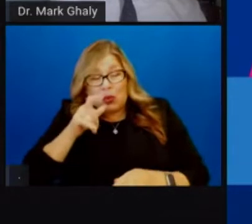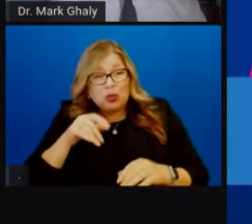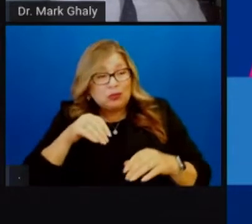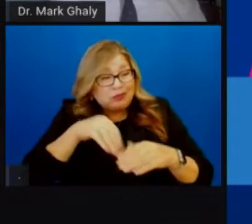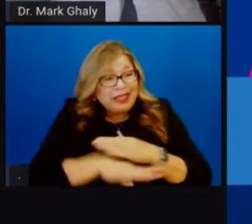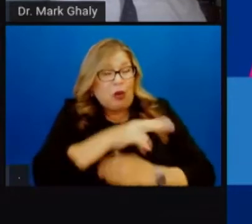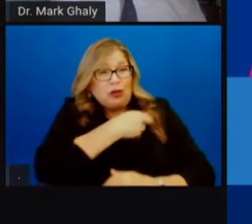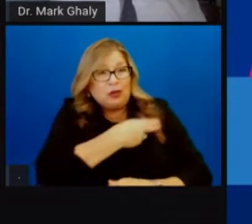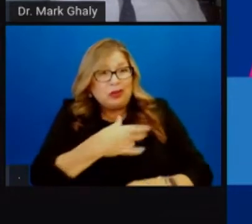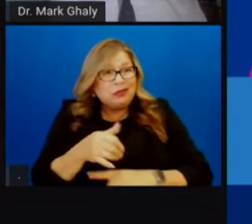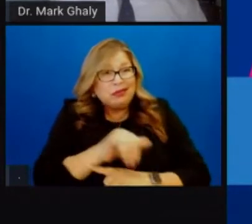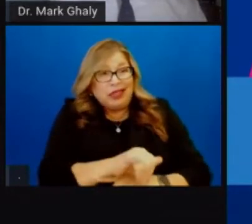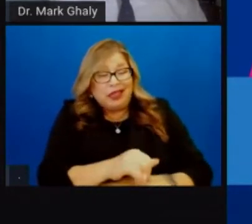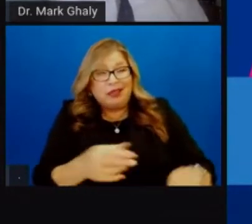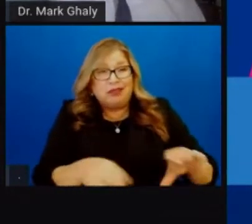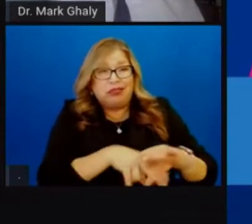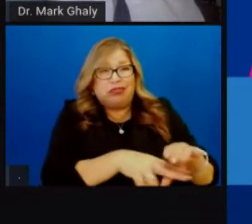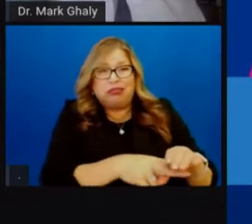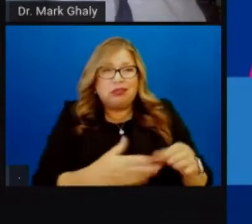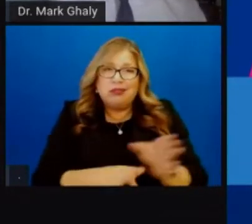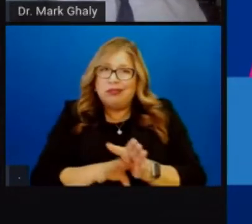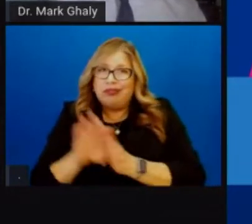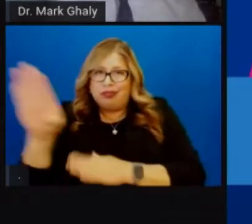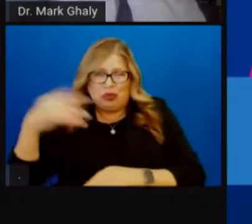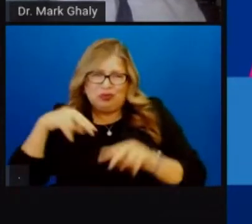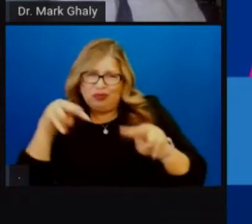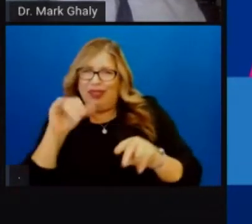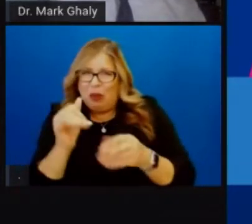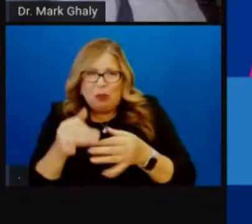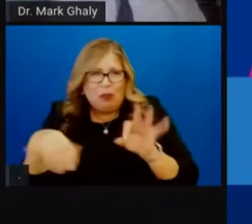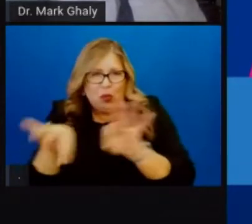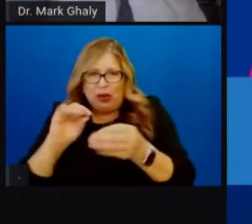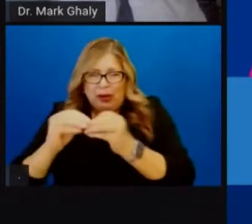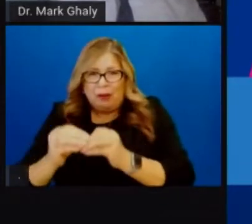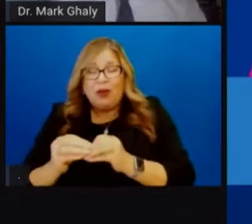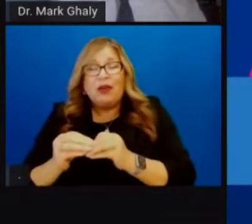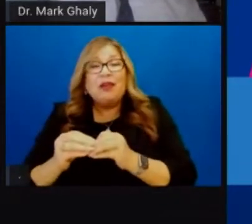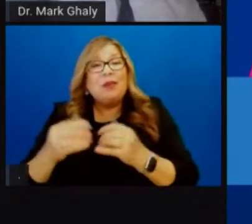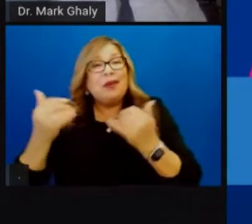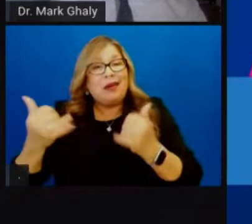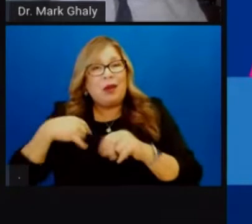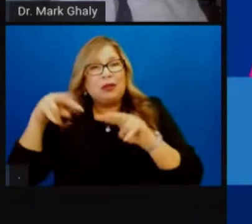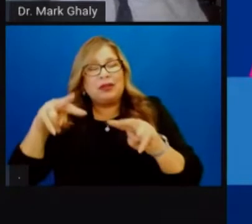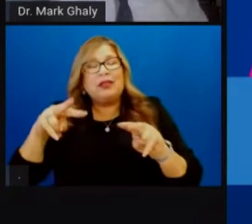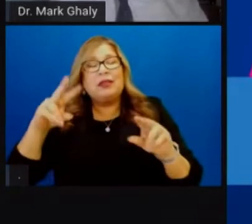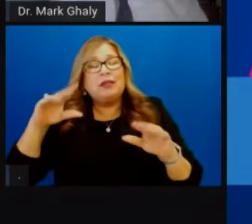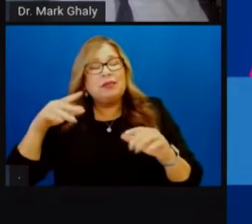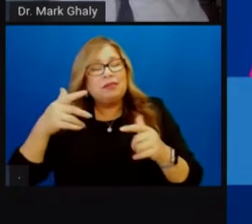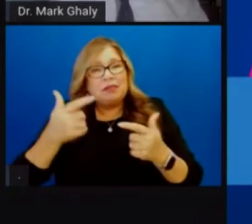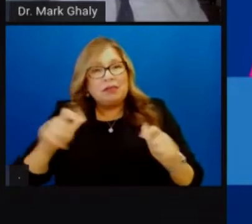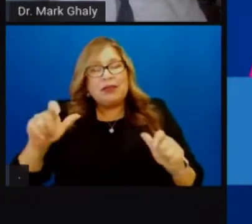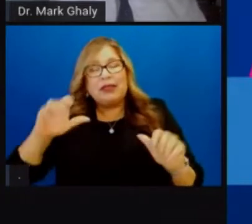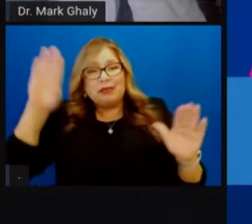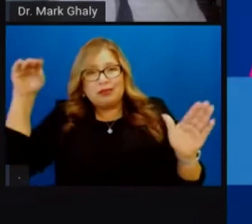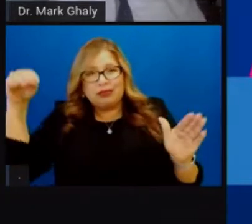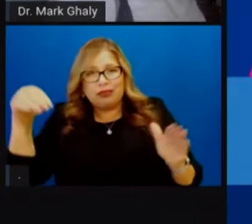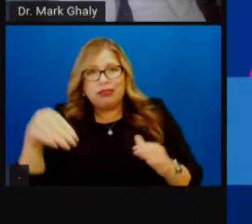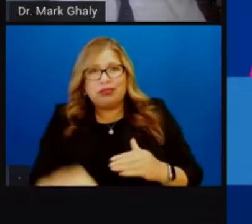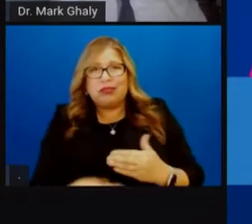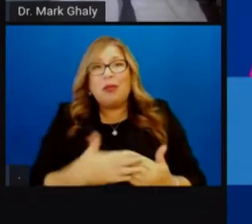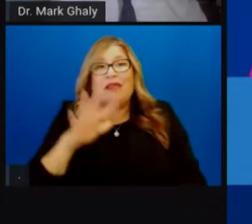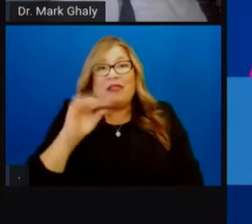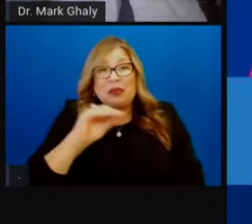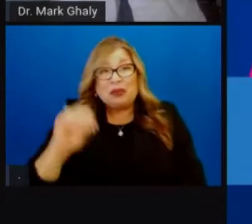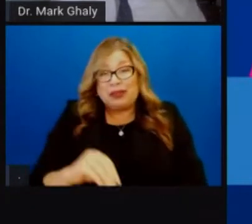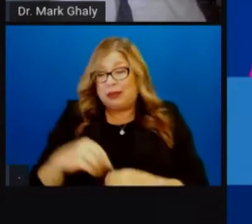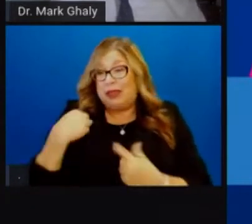new framework for California. And here we've seen a decline of roughly or exactly 50% just in the last